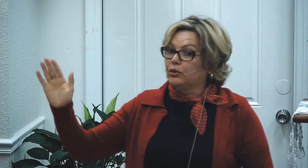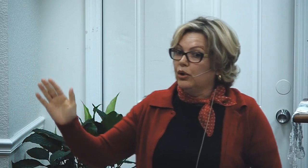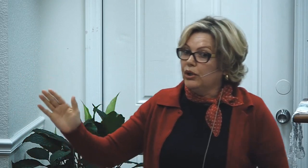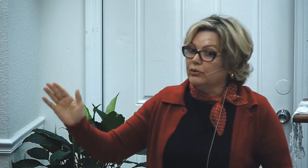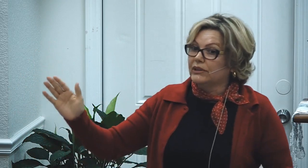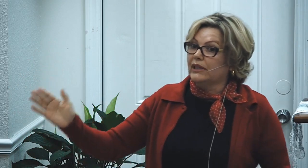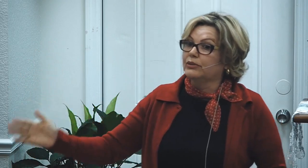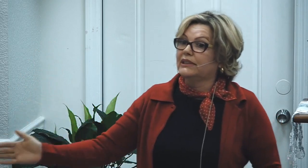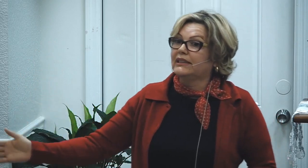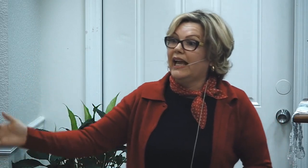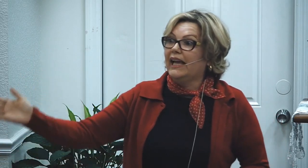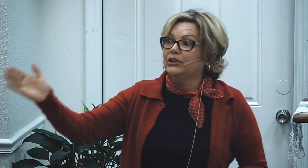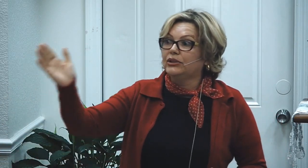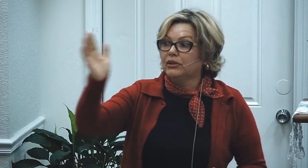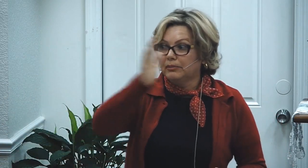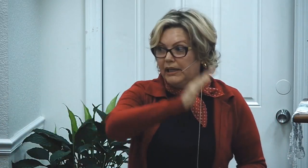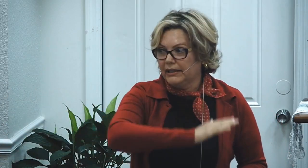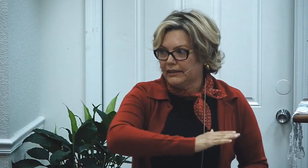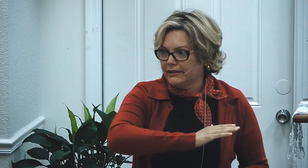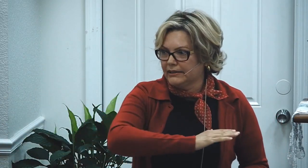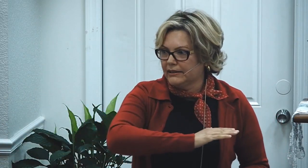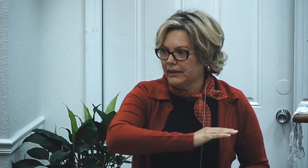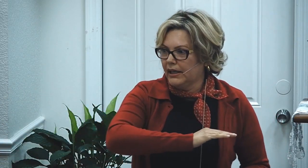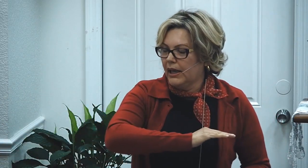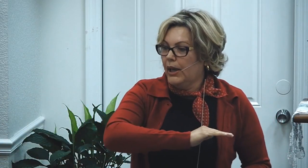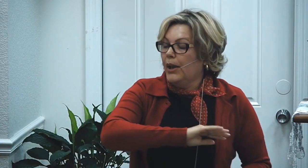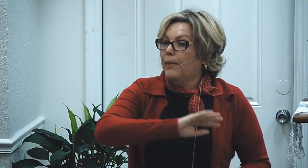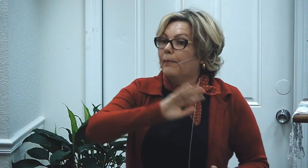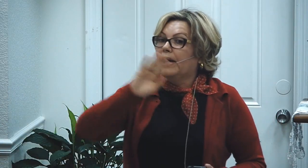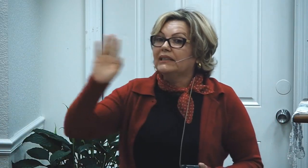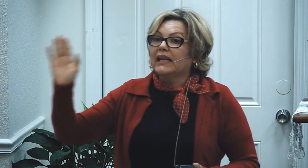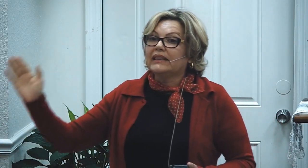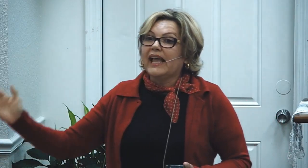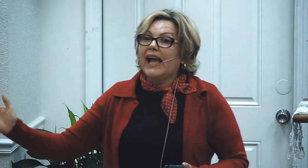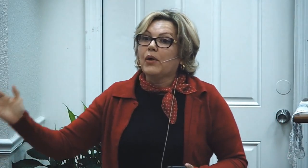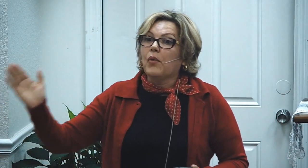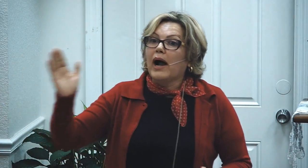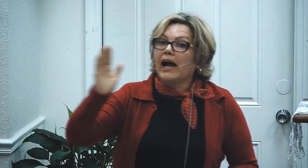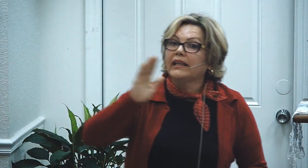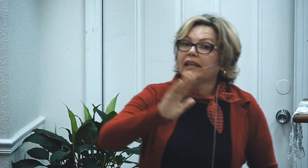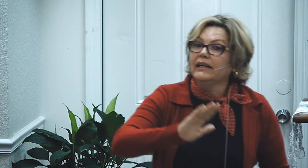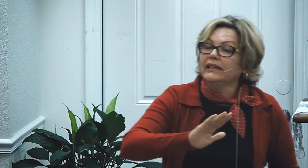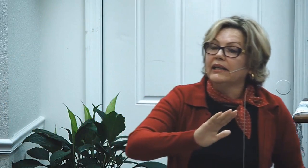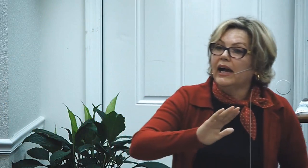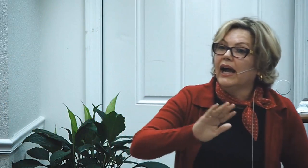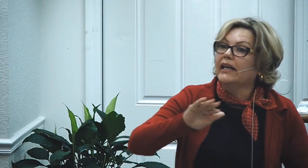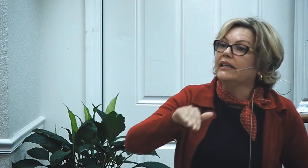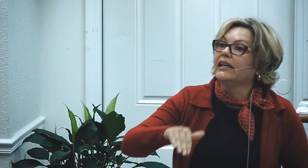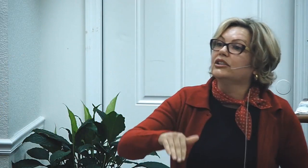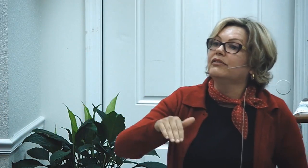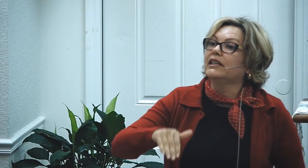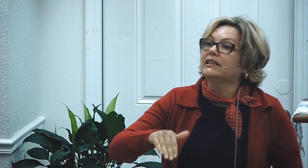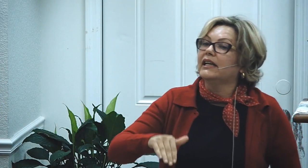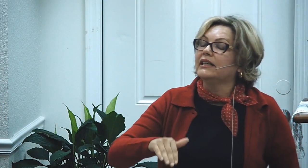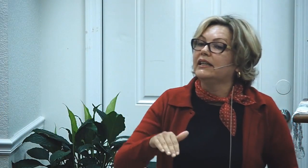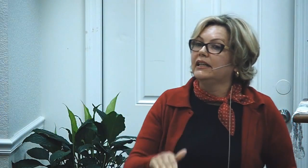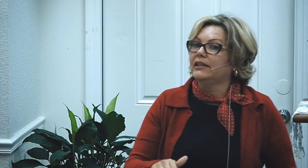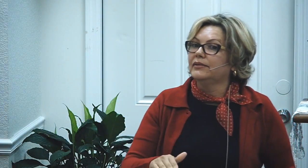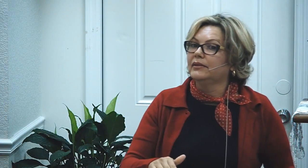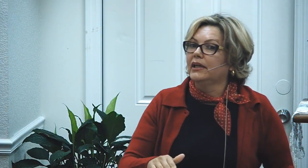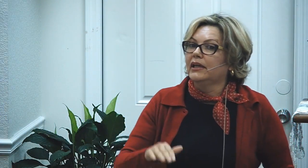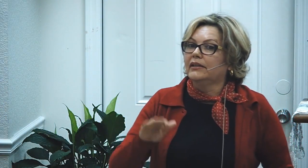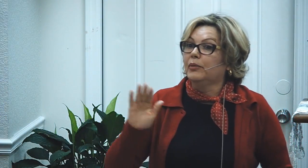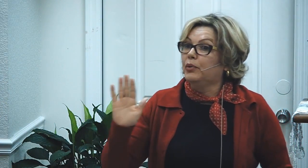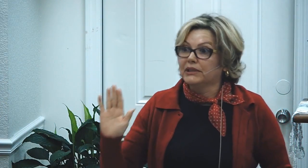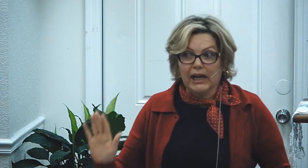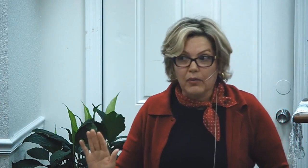is about the fourth trumpet. In fact, there are seven trumpets. But until the fourth trumpet,